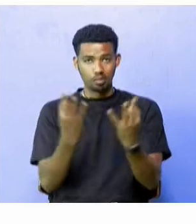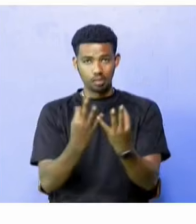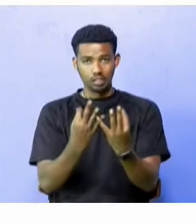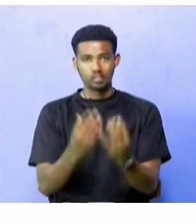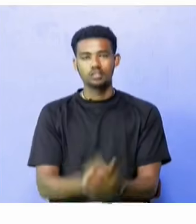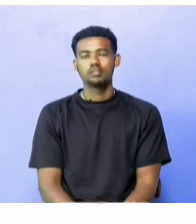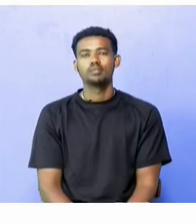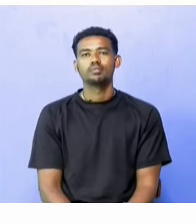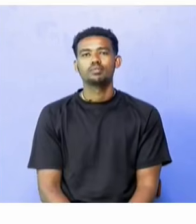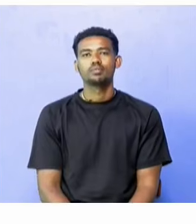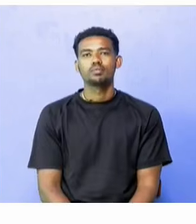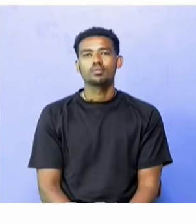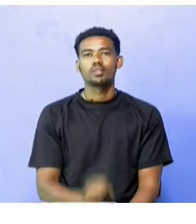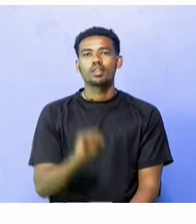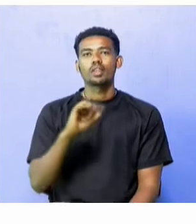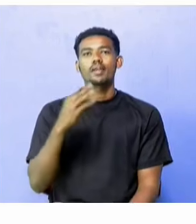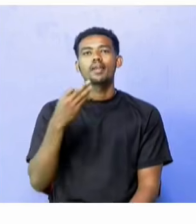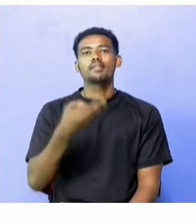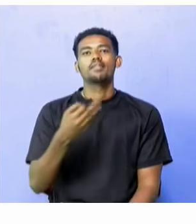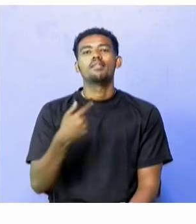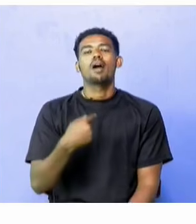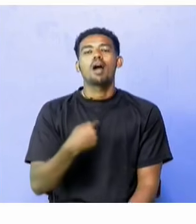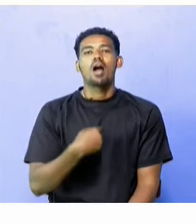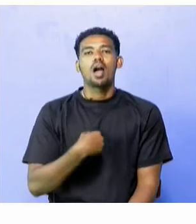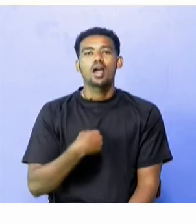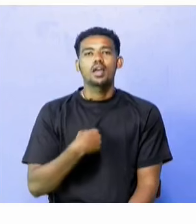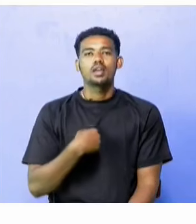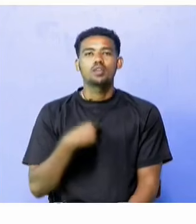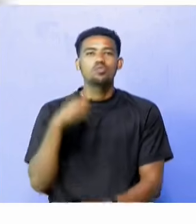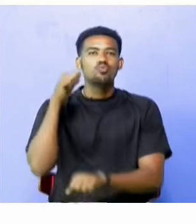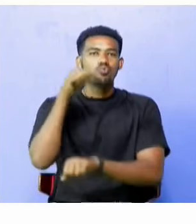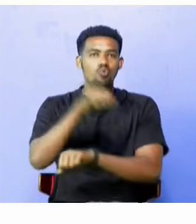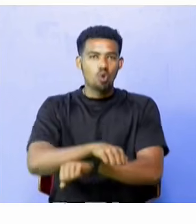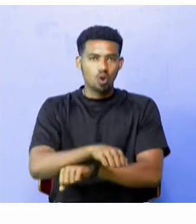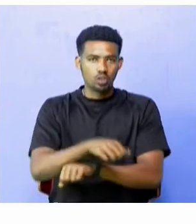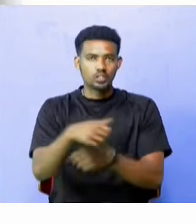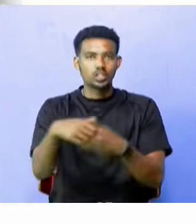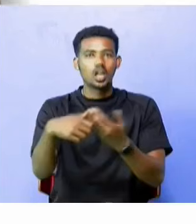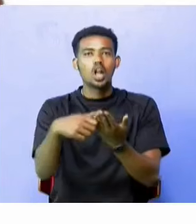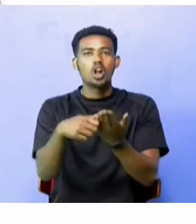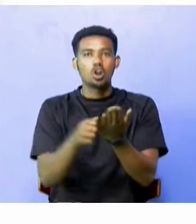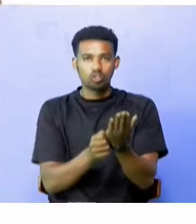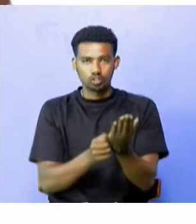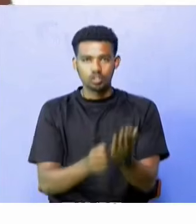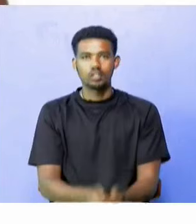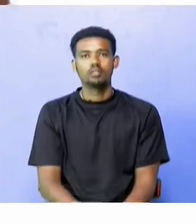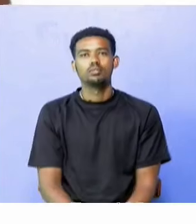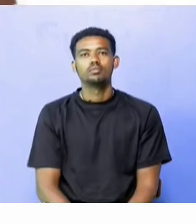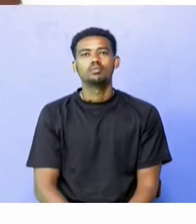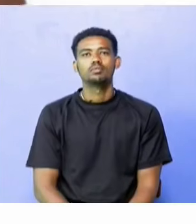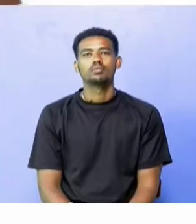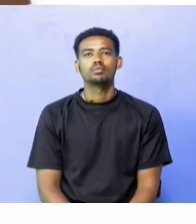if I won a lottery.